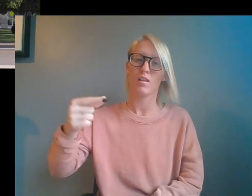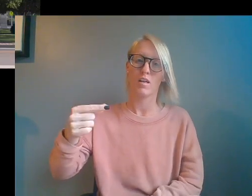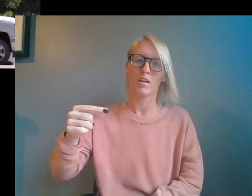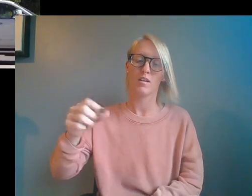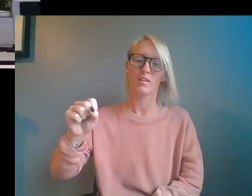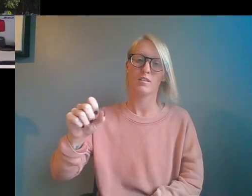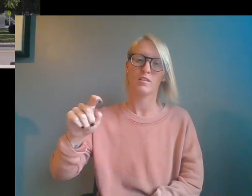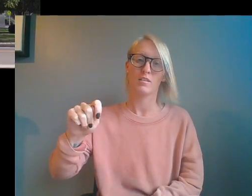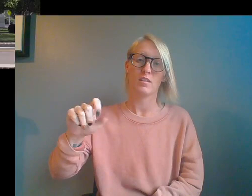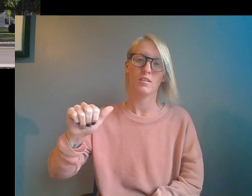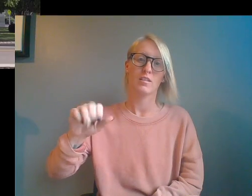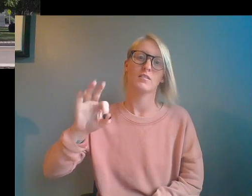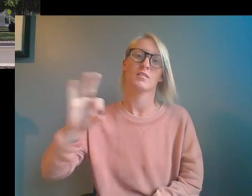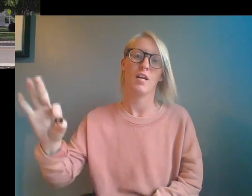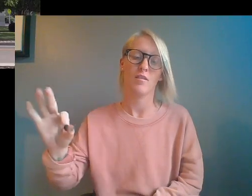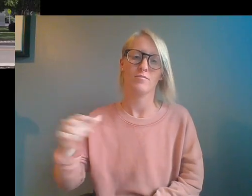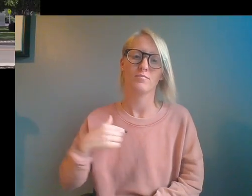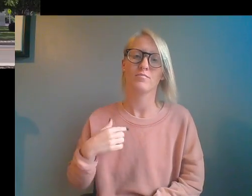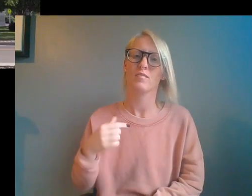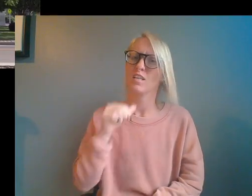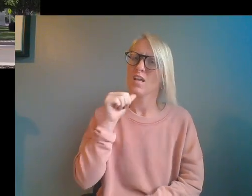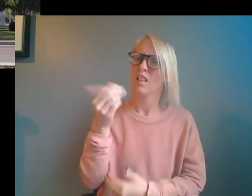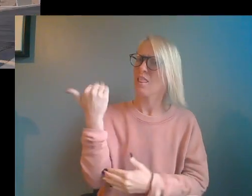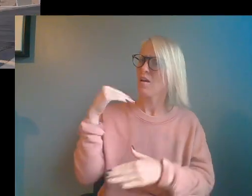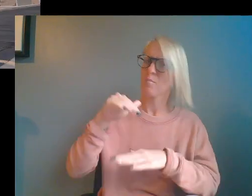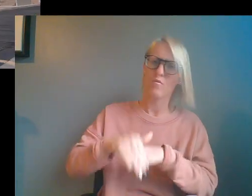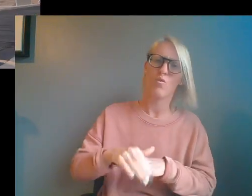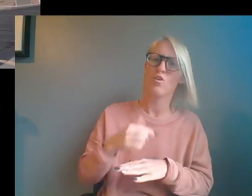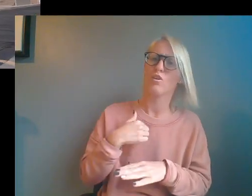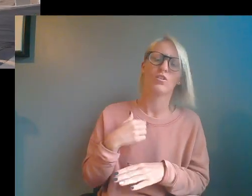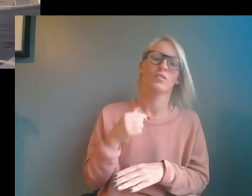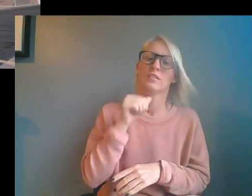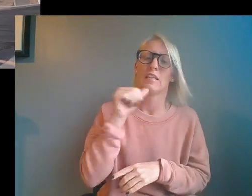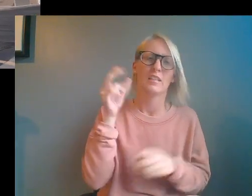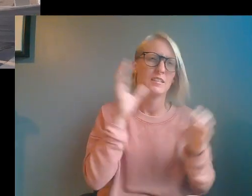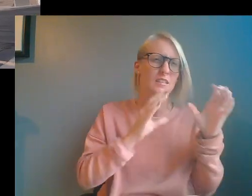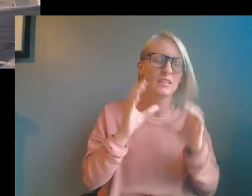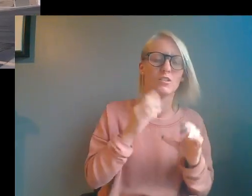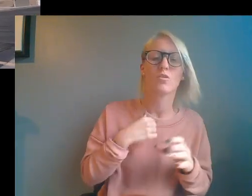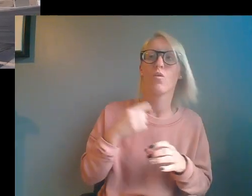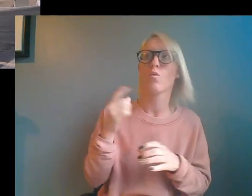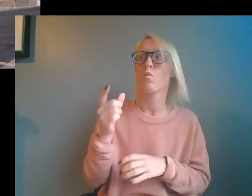Kingman the night before, so we backtracked a little bit to see what the town had to offer before heading on.